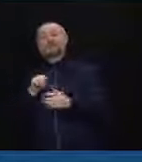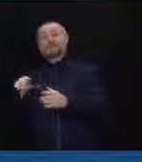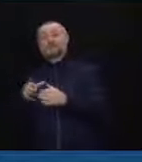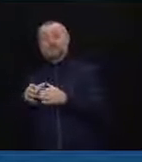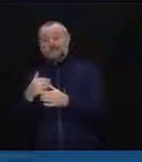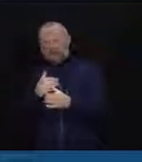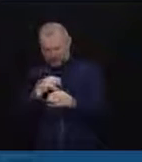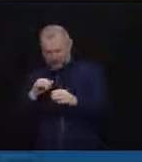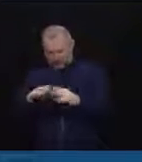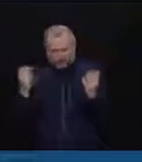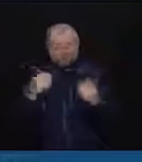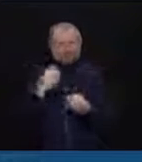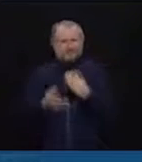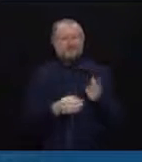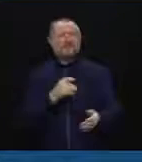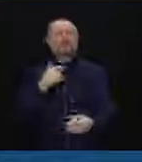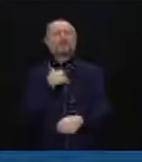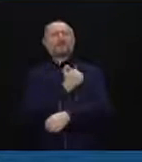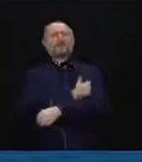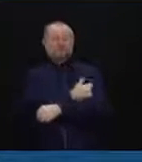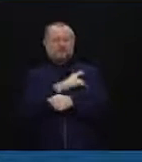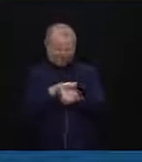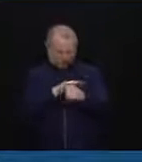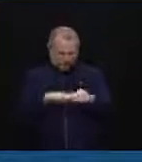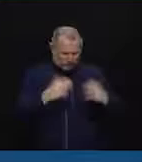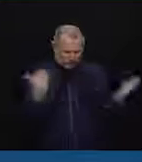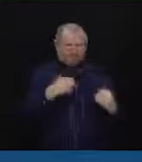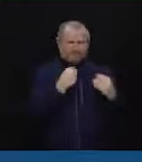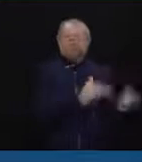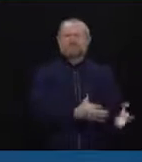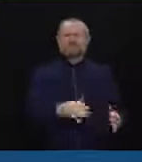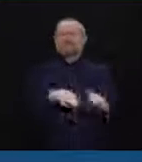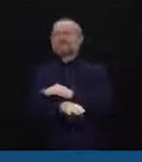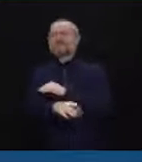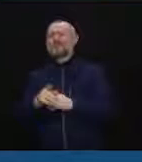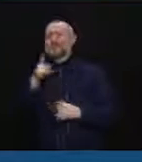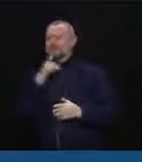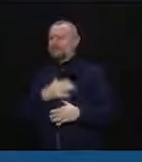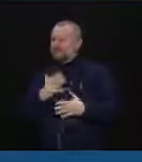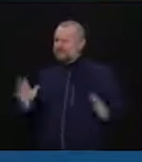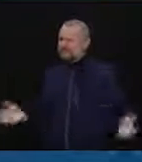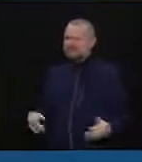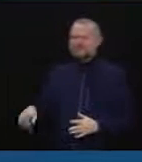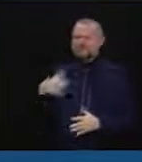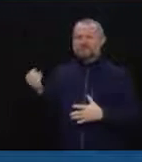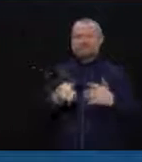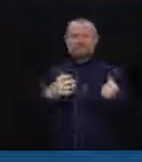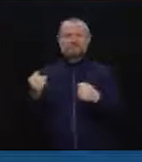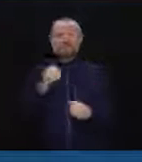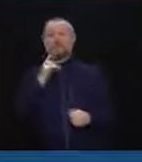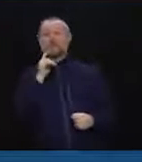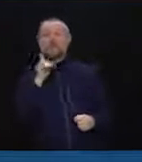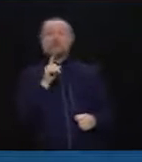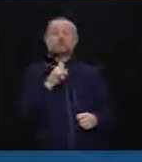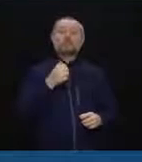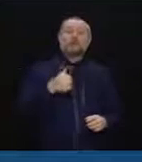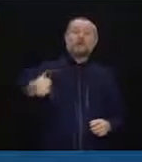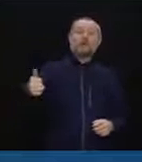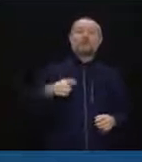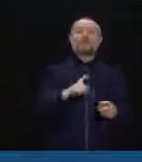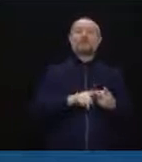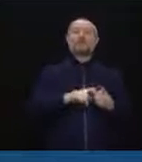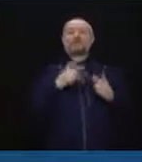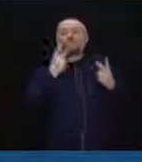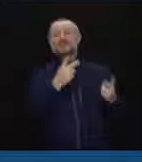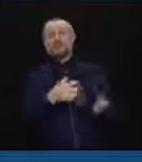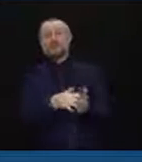We encourage people to take advantage of them, especially if you're going to be traveling or seeing someone who might be in a vulnerable situation. So we're